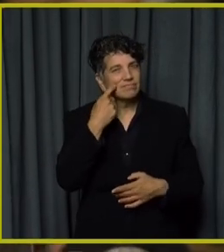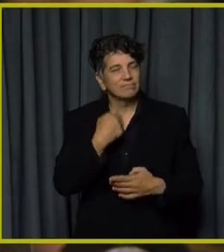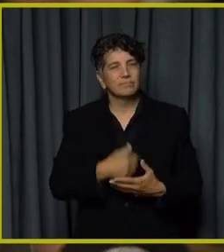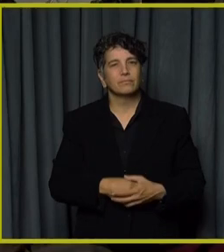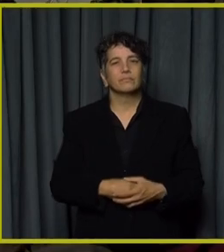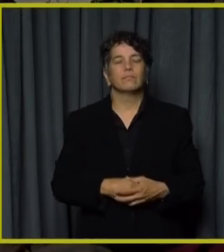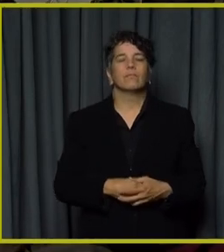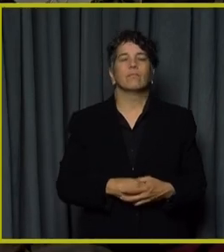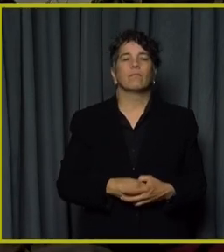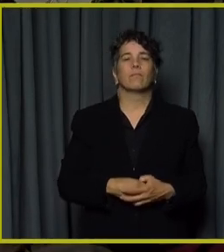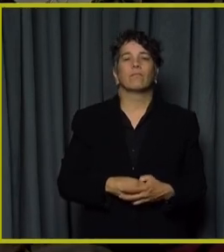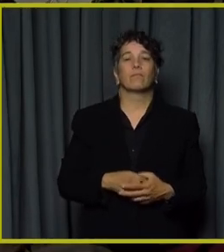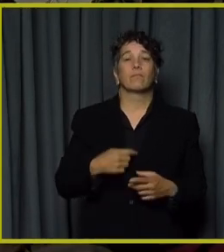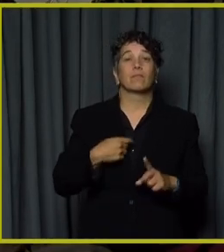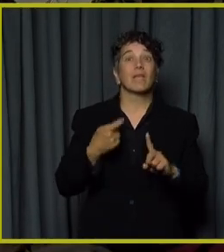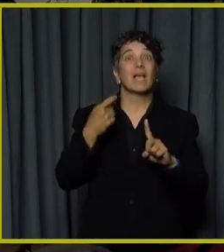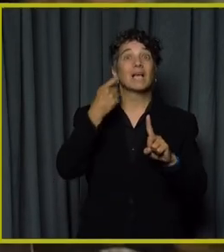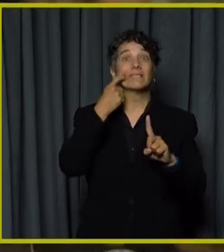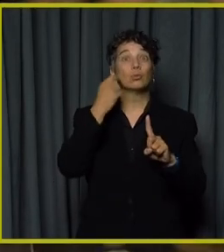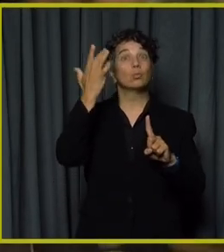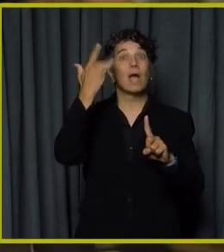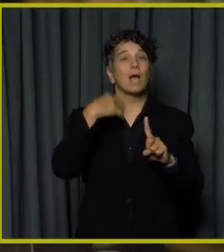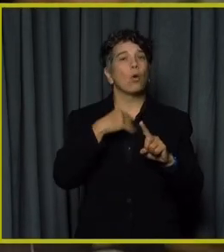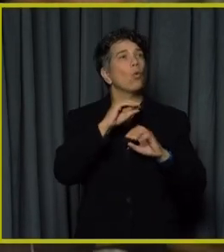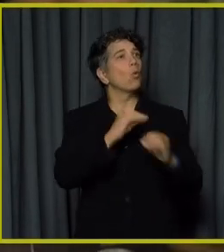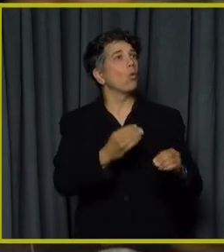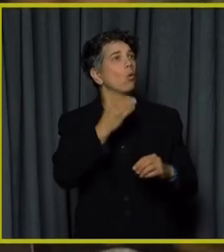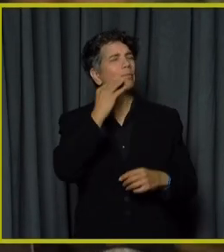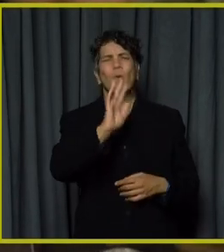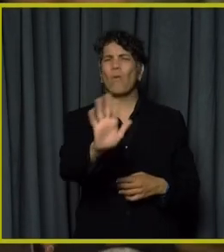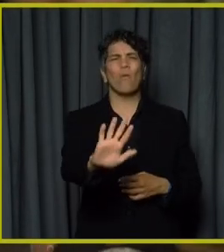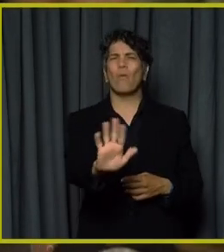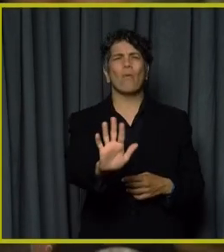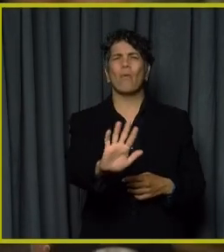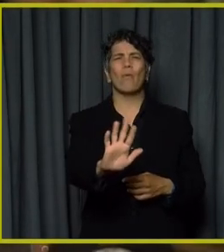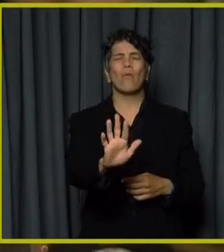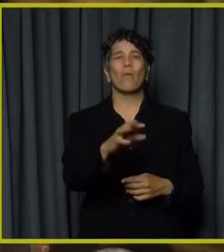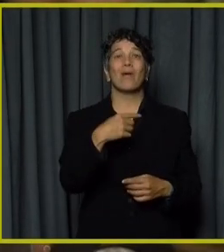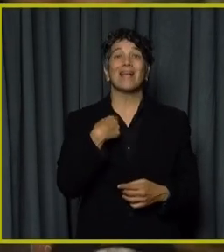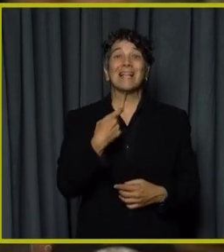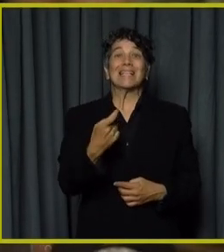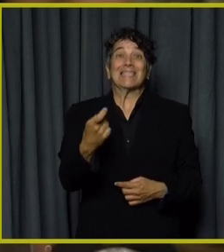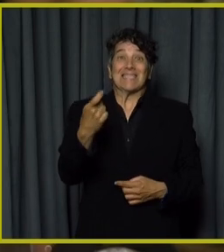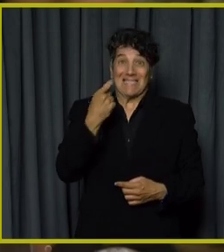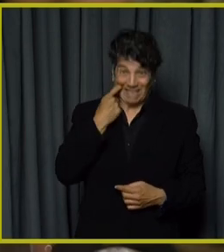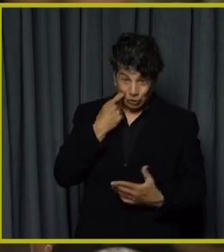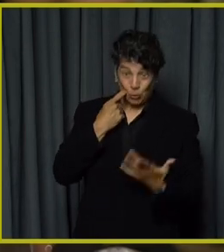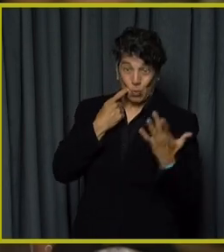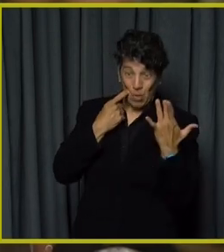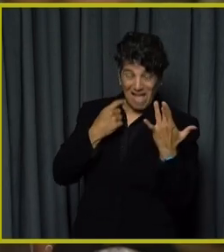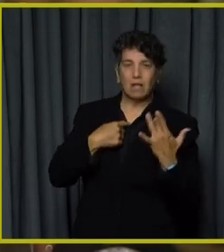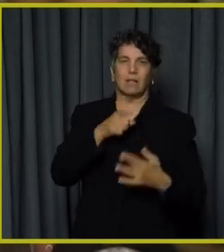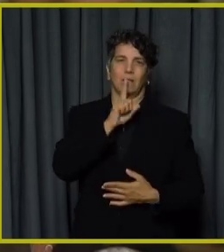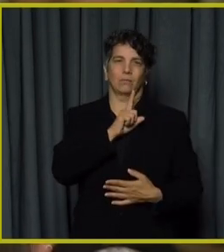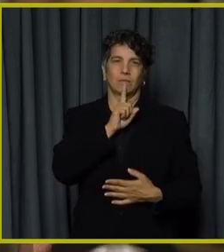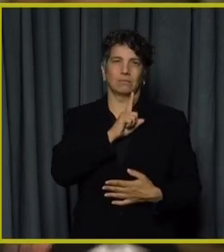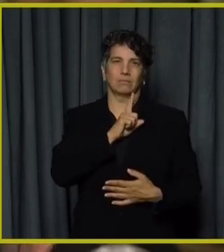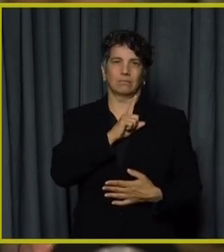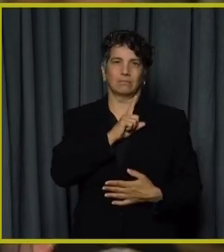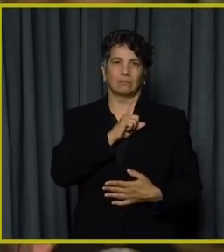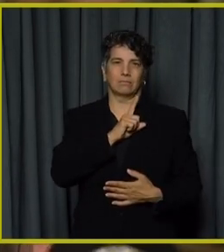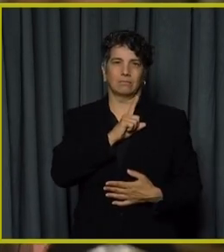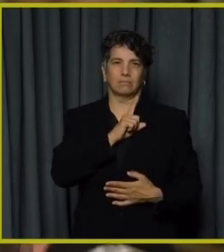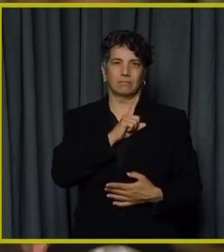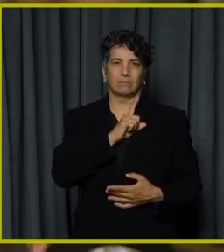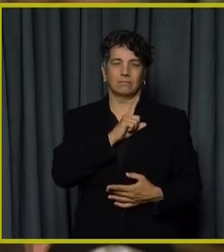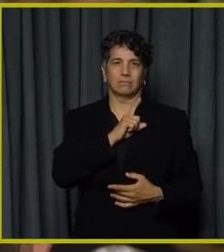homeless and alone. I had been denied my Social Security despite being hospitalized, get this, 12 times in 2 years, and I was way